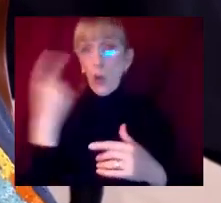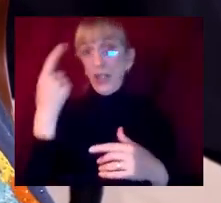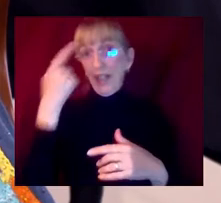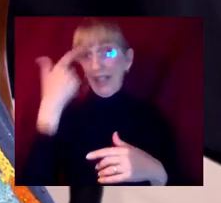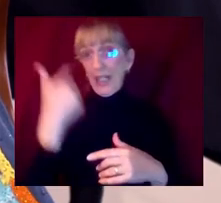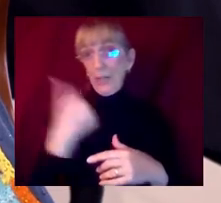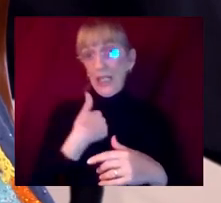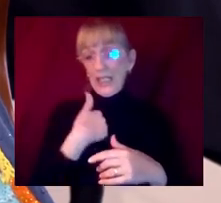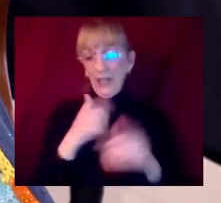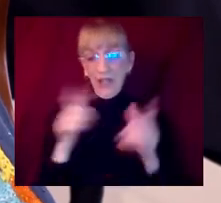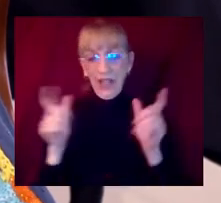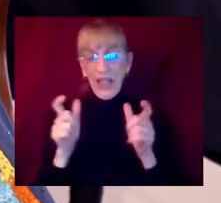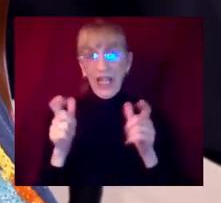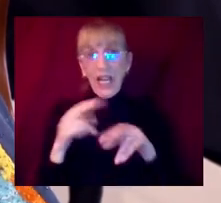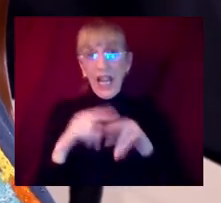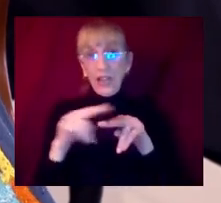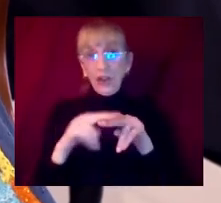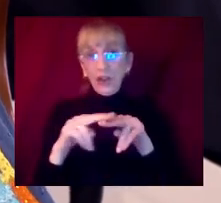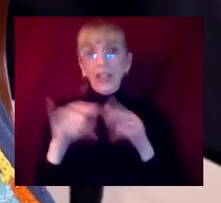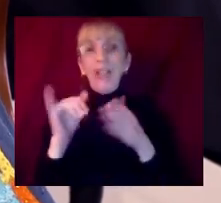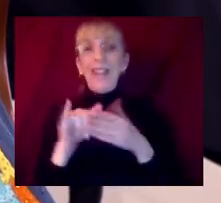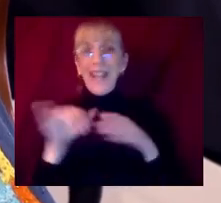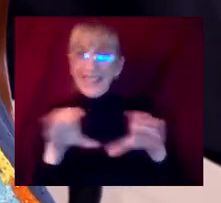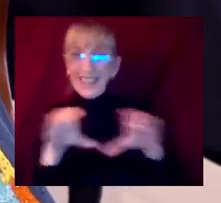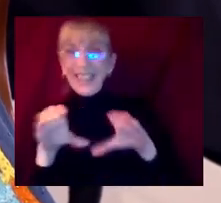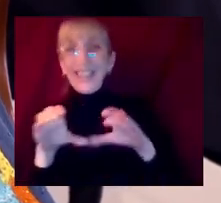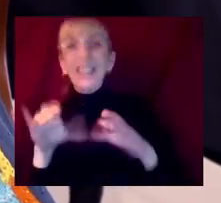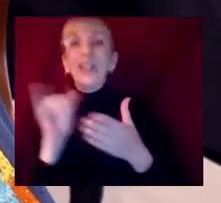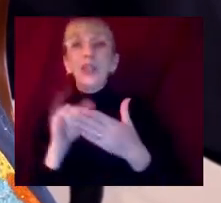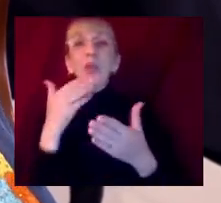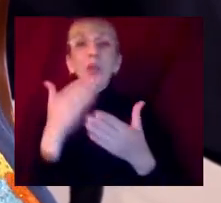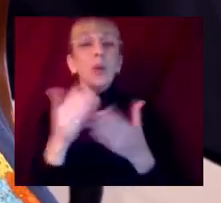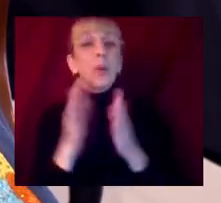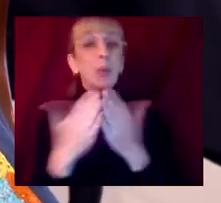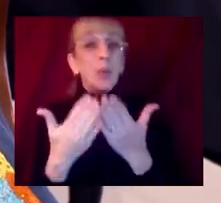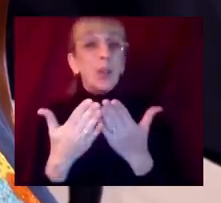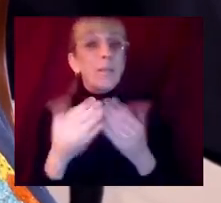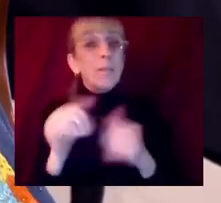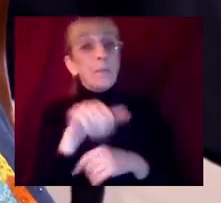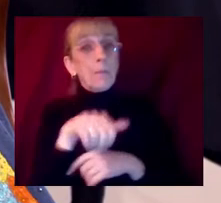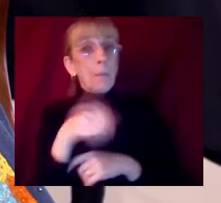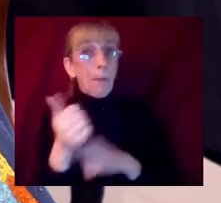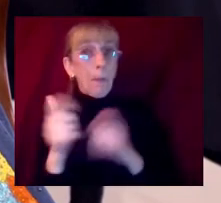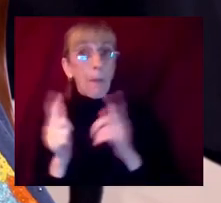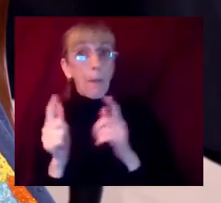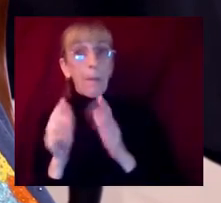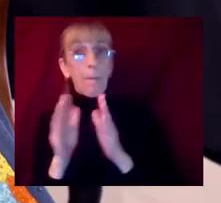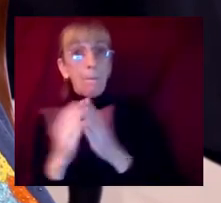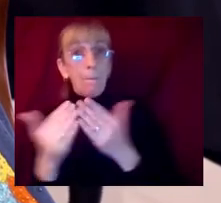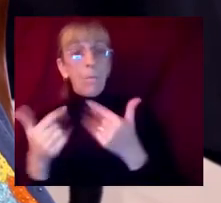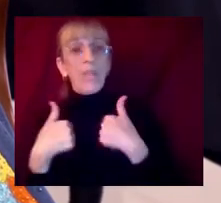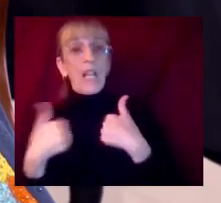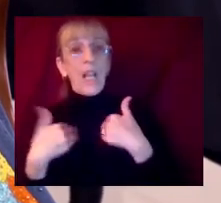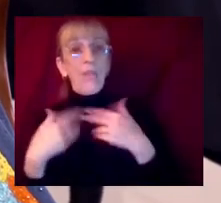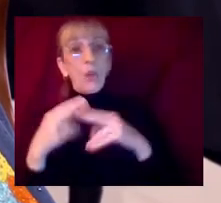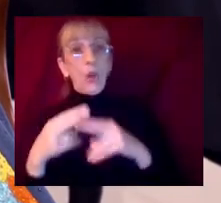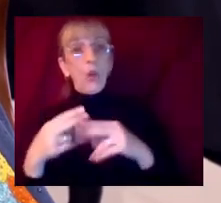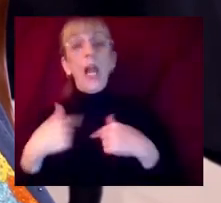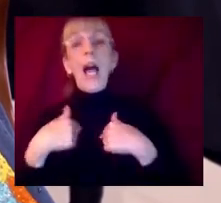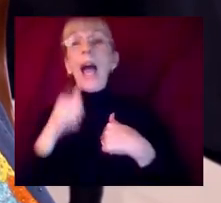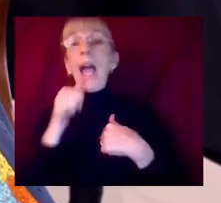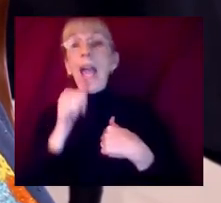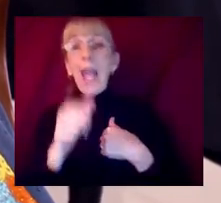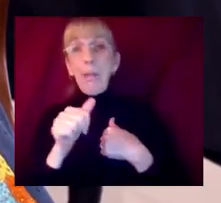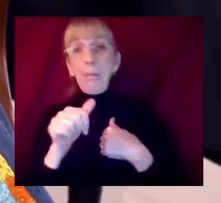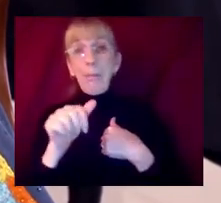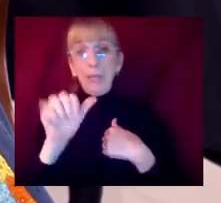little engine that did. So I think that's a good little book. And the other little book that I have is called I Am a Rainbow, and it's about all